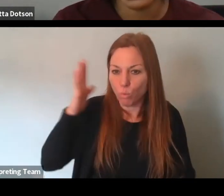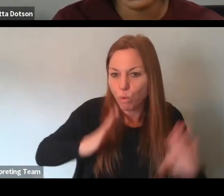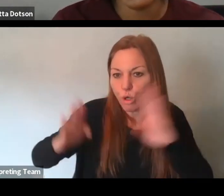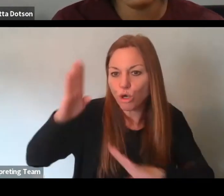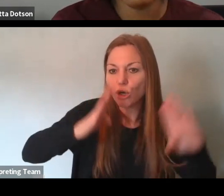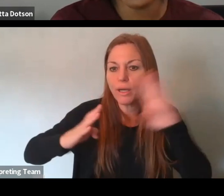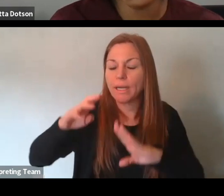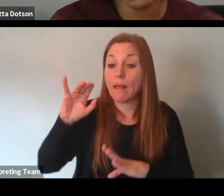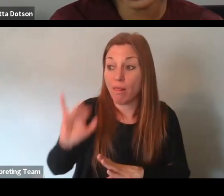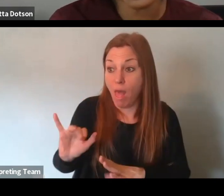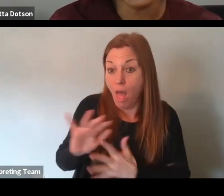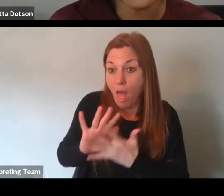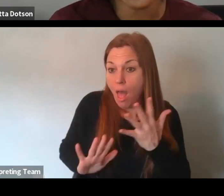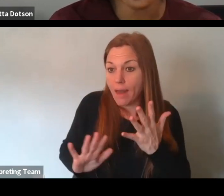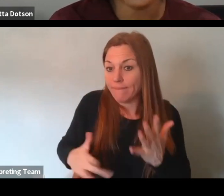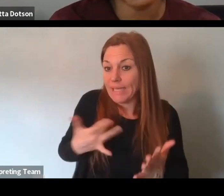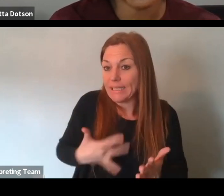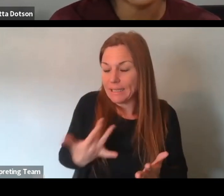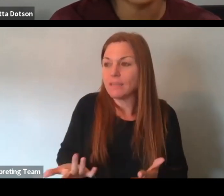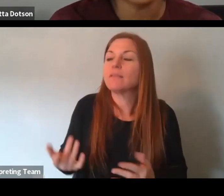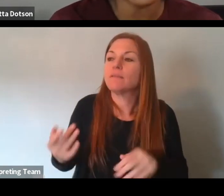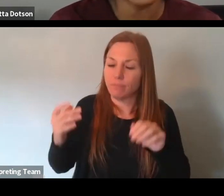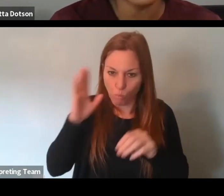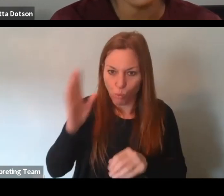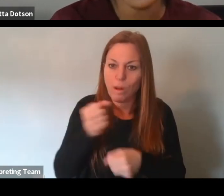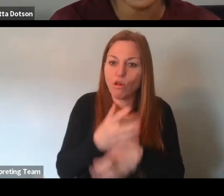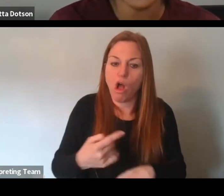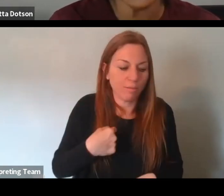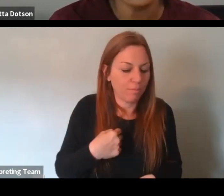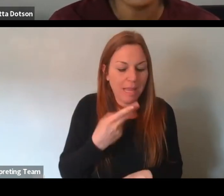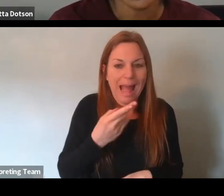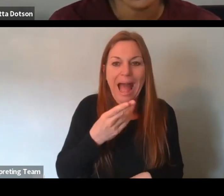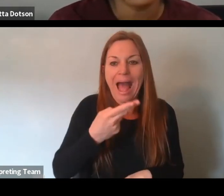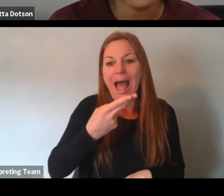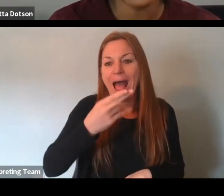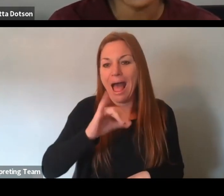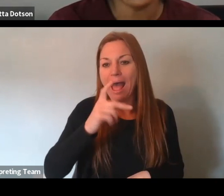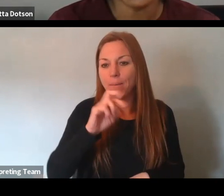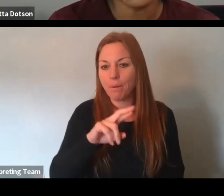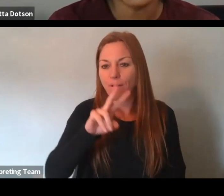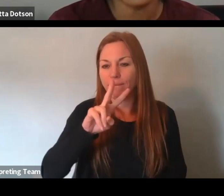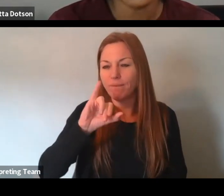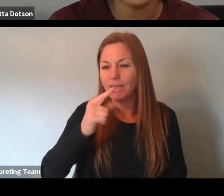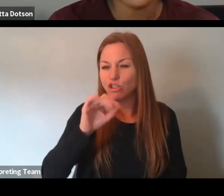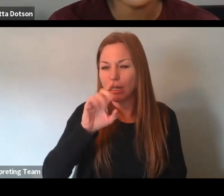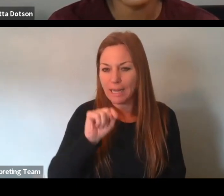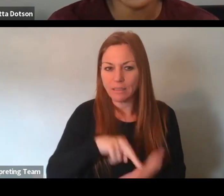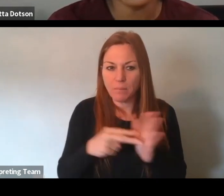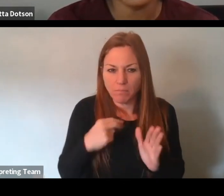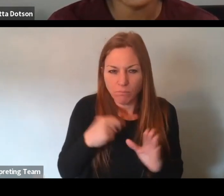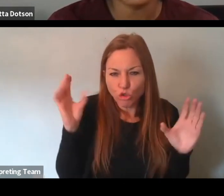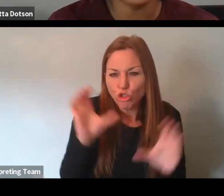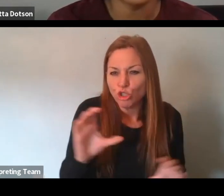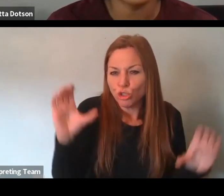for negative things to happen. And for the body, that's going to show up in cortisol levels being higher. We